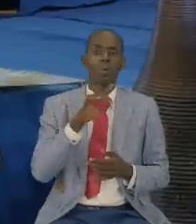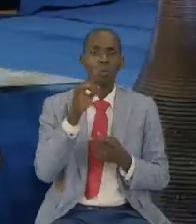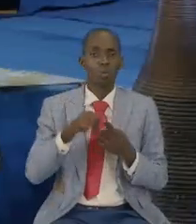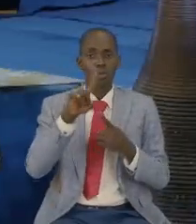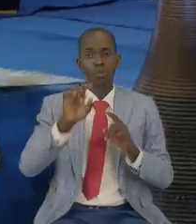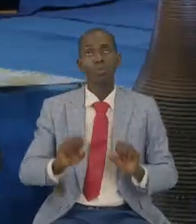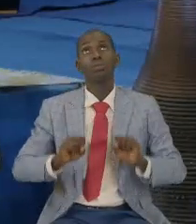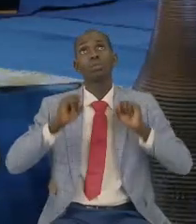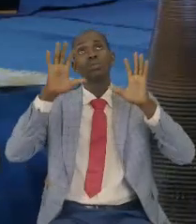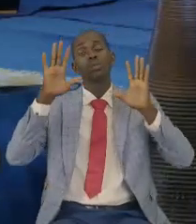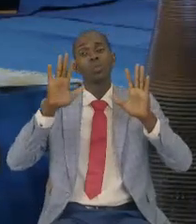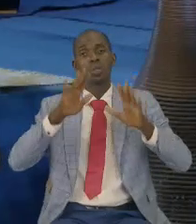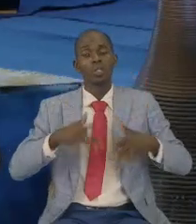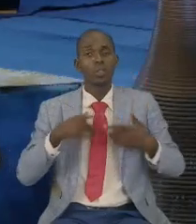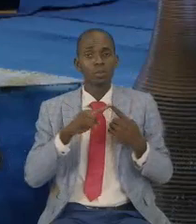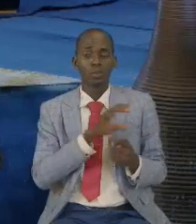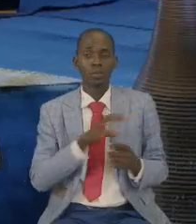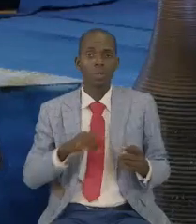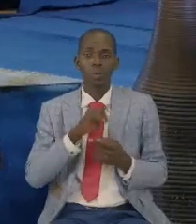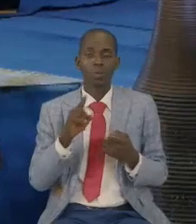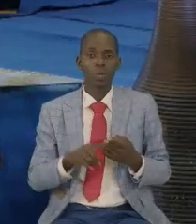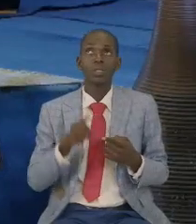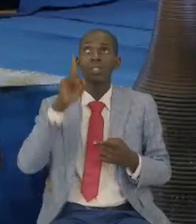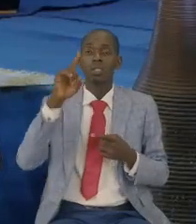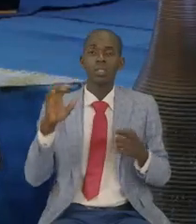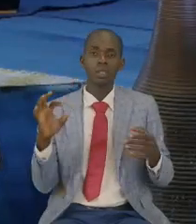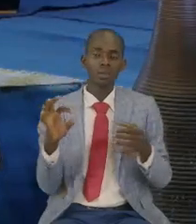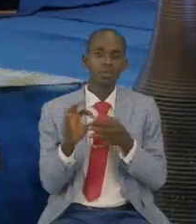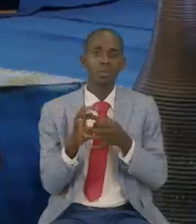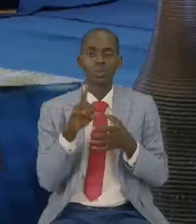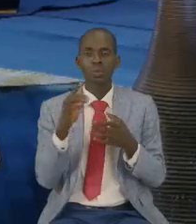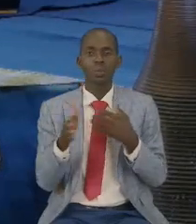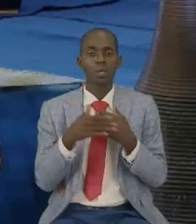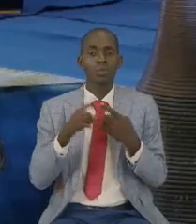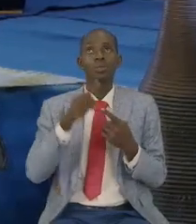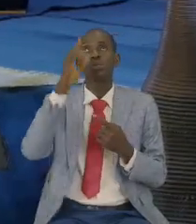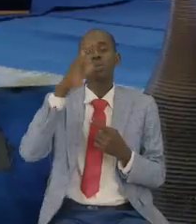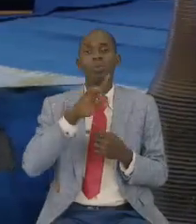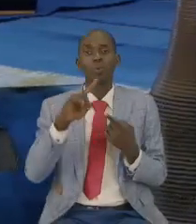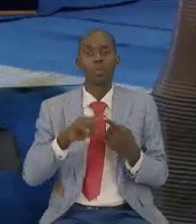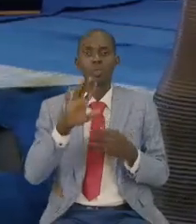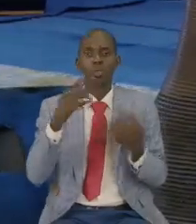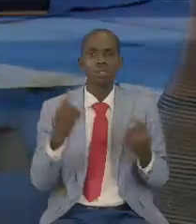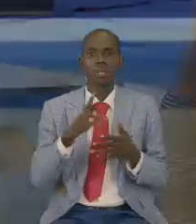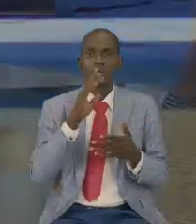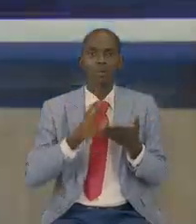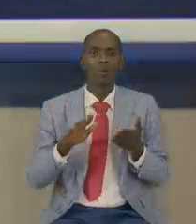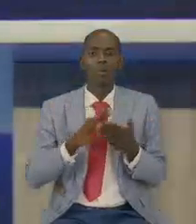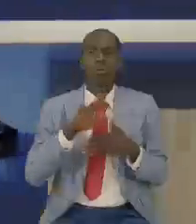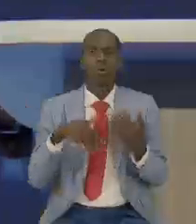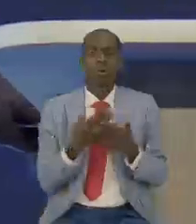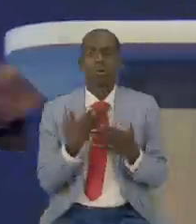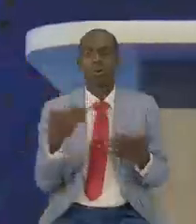when your sins are forgiven, when all those things are wiped out, it says now, ye are